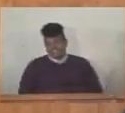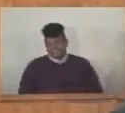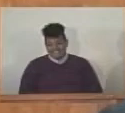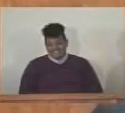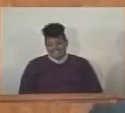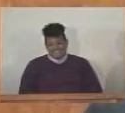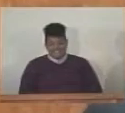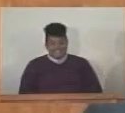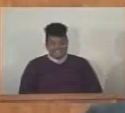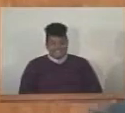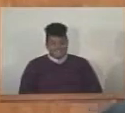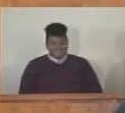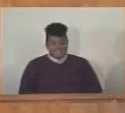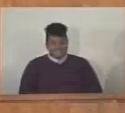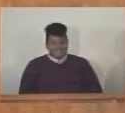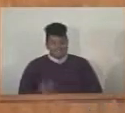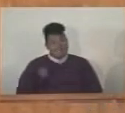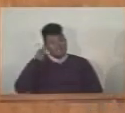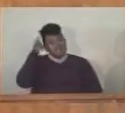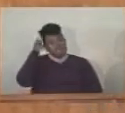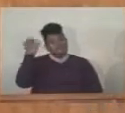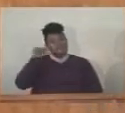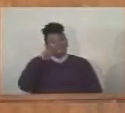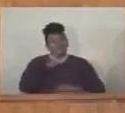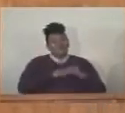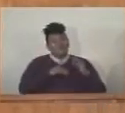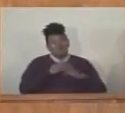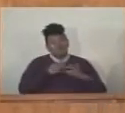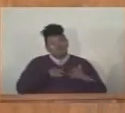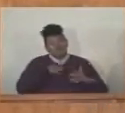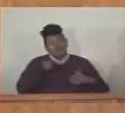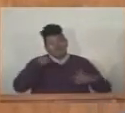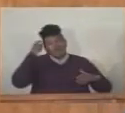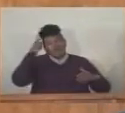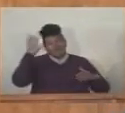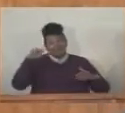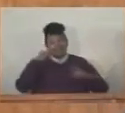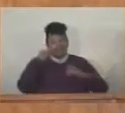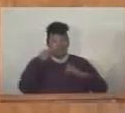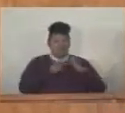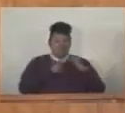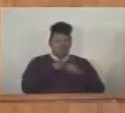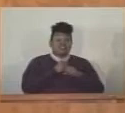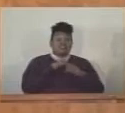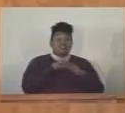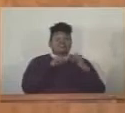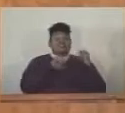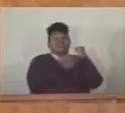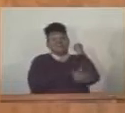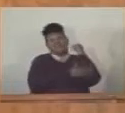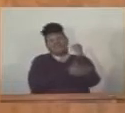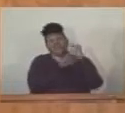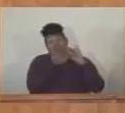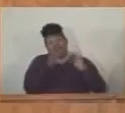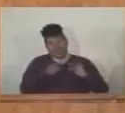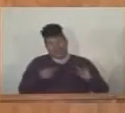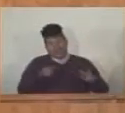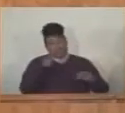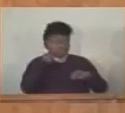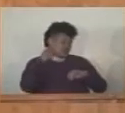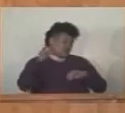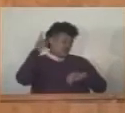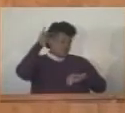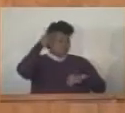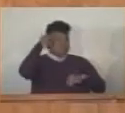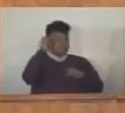But the reality is, last year in the State of the Nation address, I mentioned that the